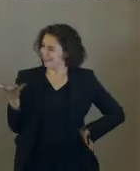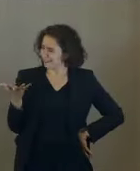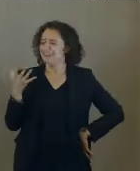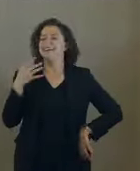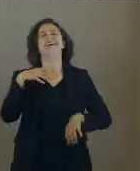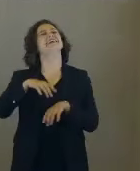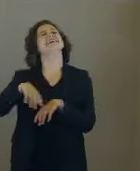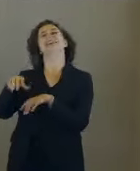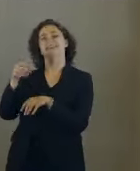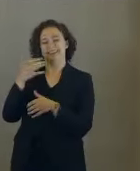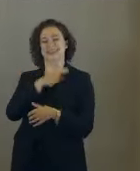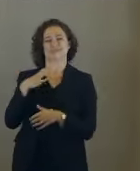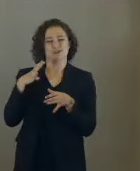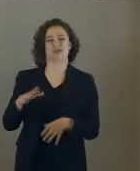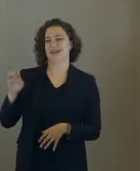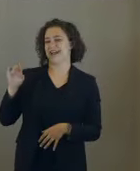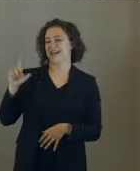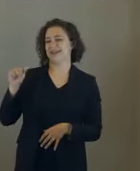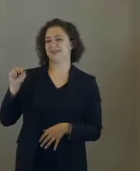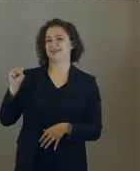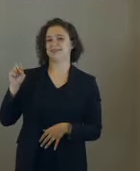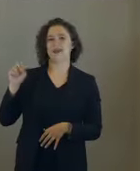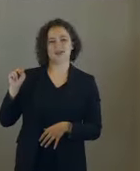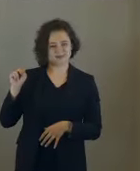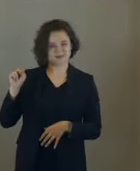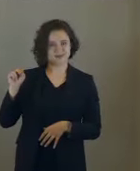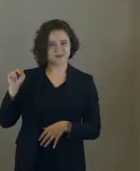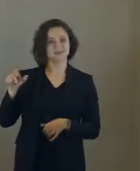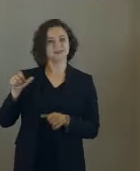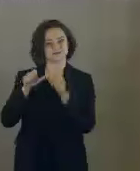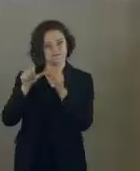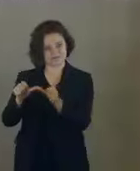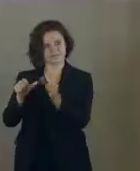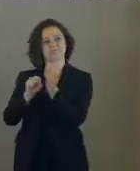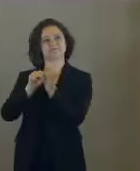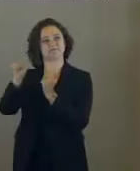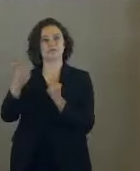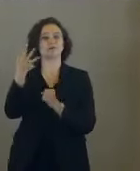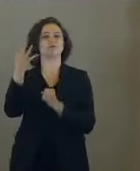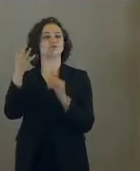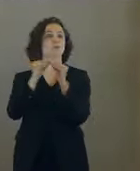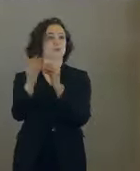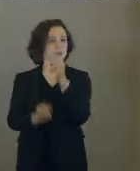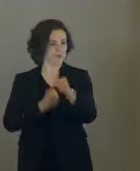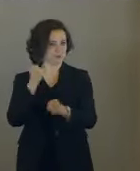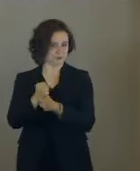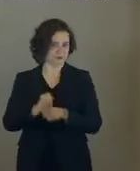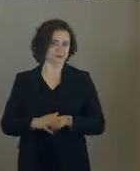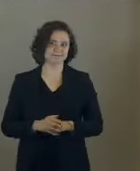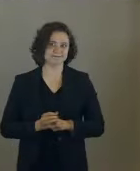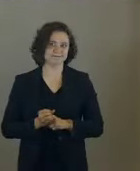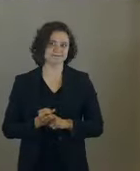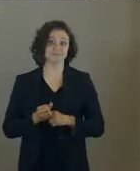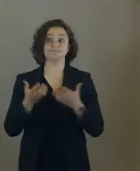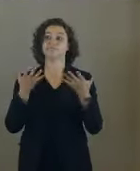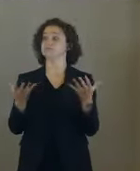Seconded by Commissioner Elasan to extend the executive director's appointment for a period of 4 years. Is there any